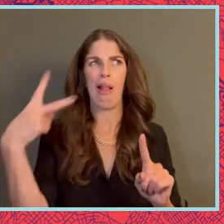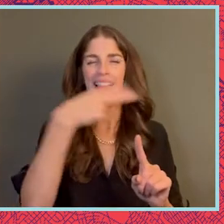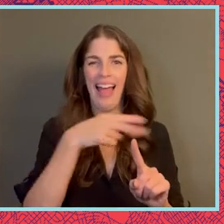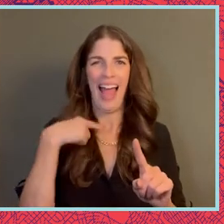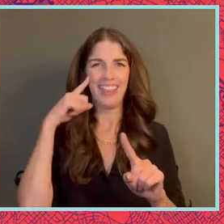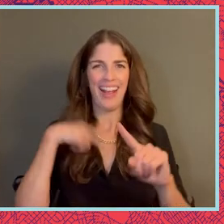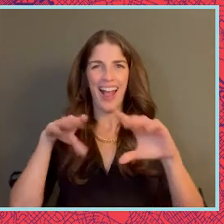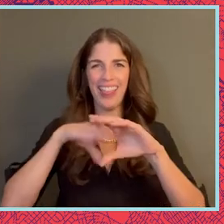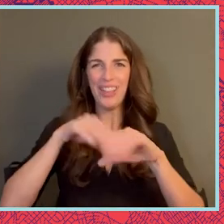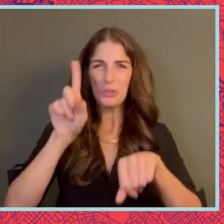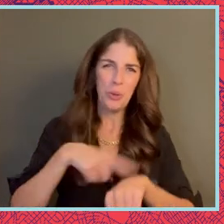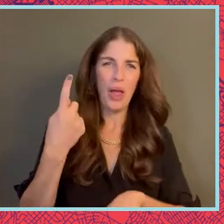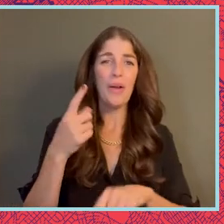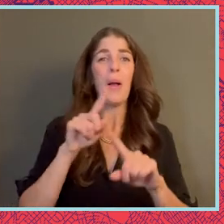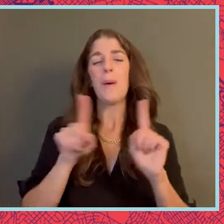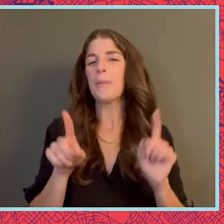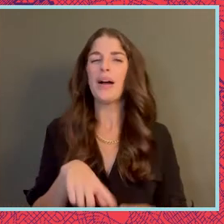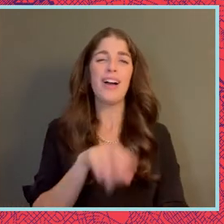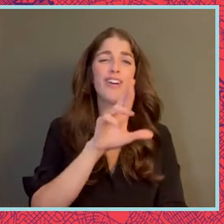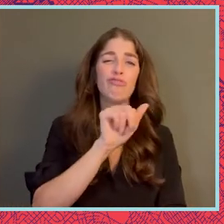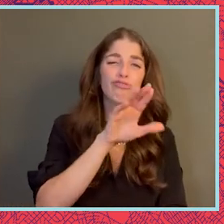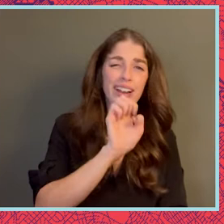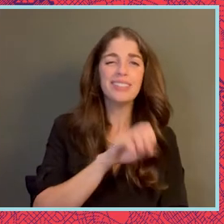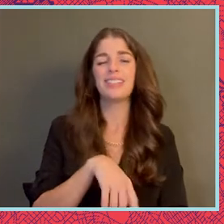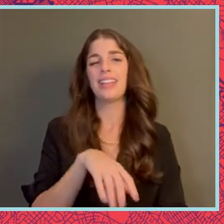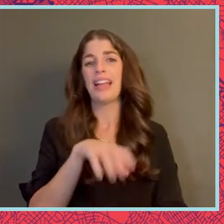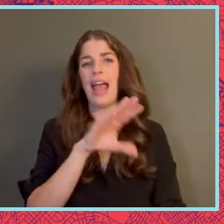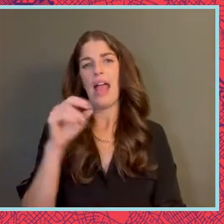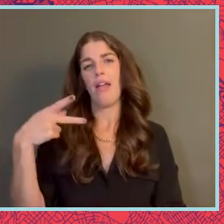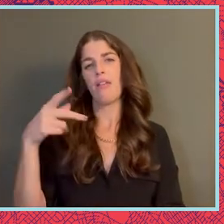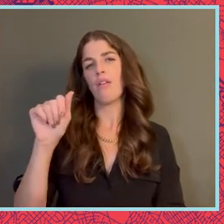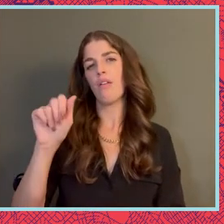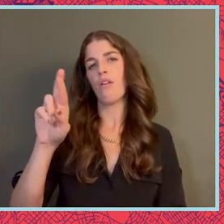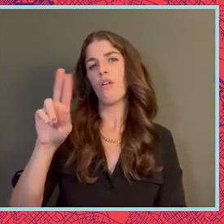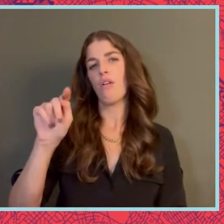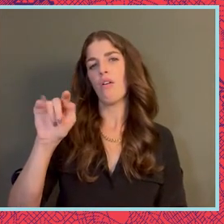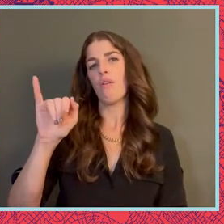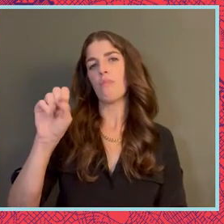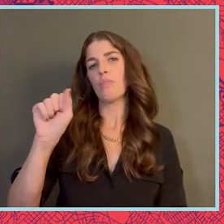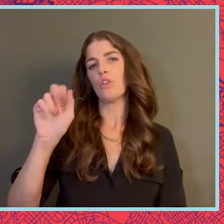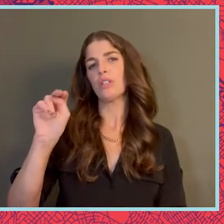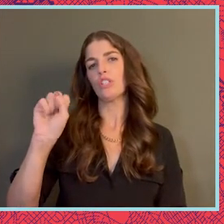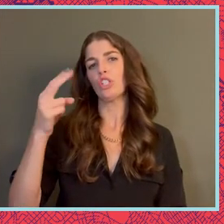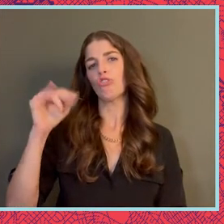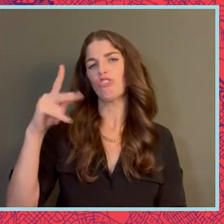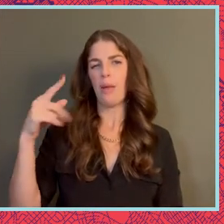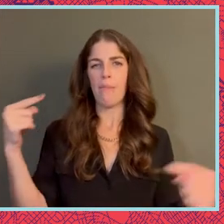long. The basic idea is that race and partisanship are deeply entwined in opposition to a vote